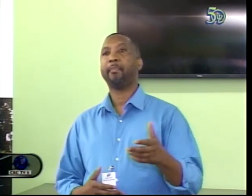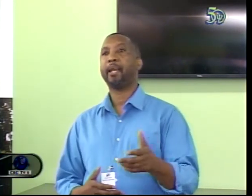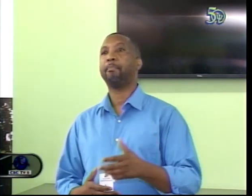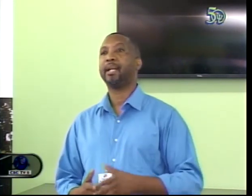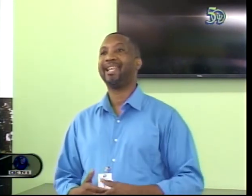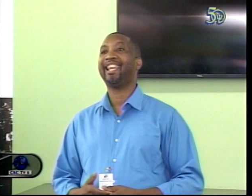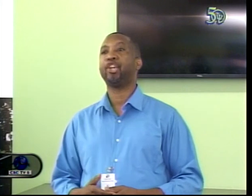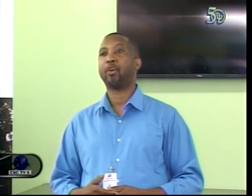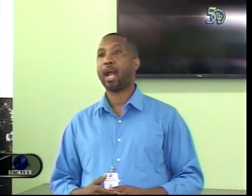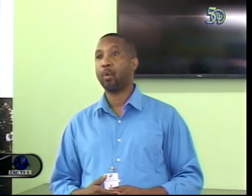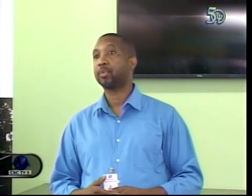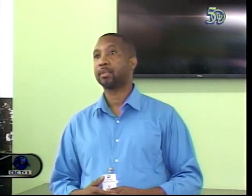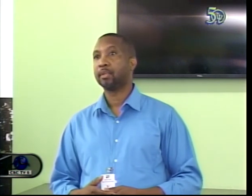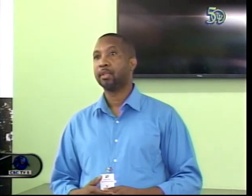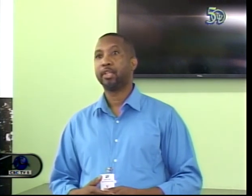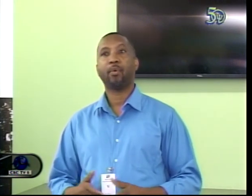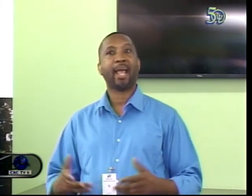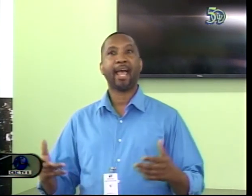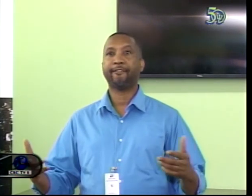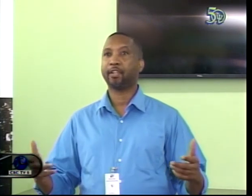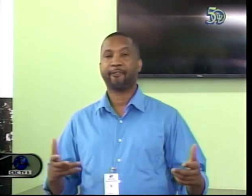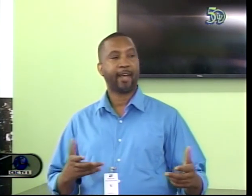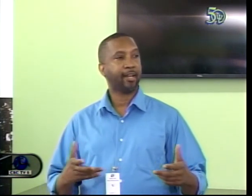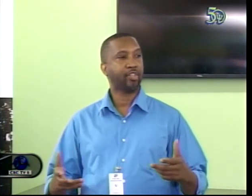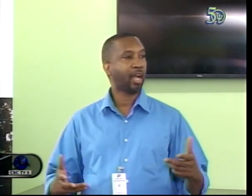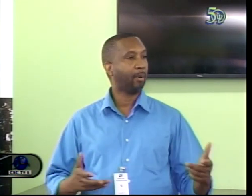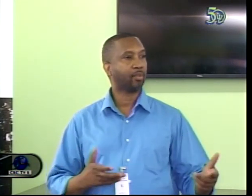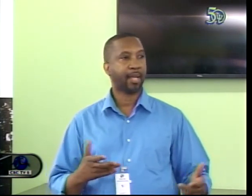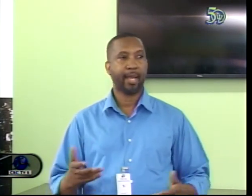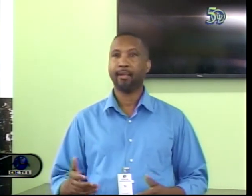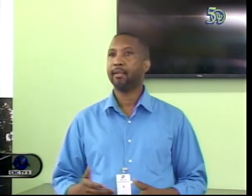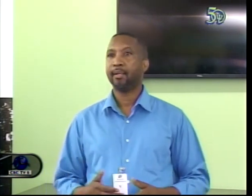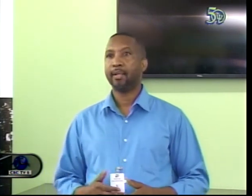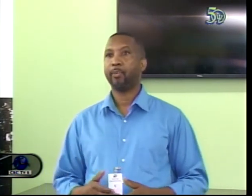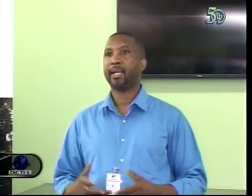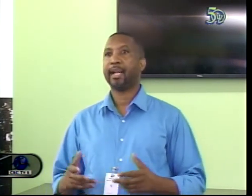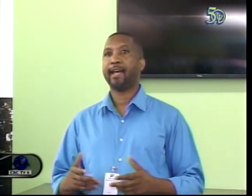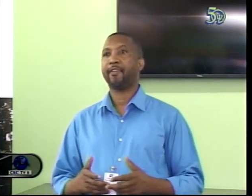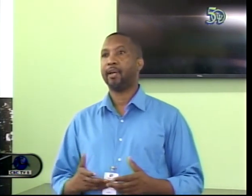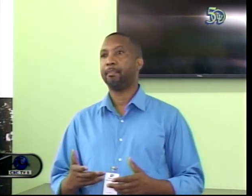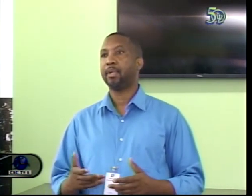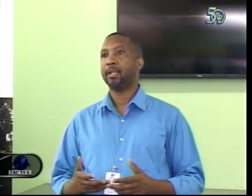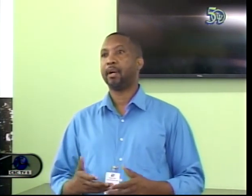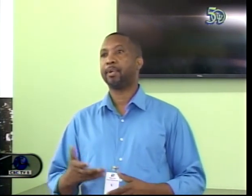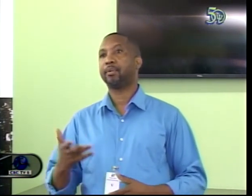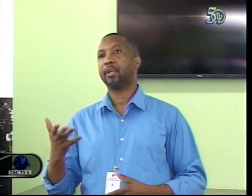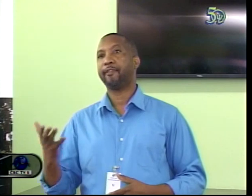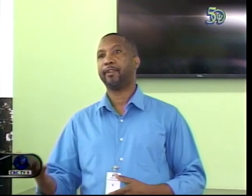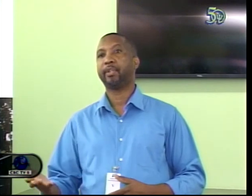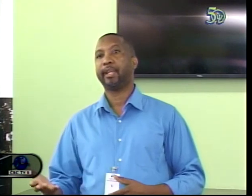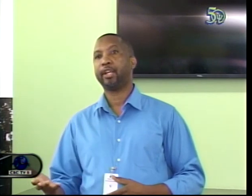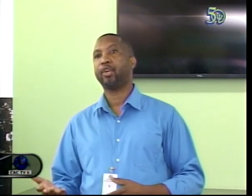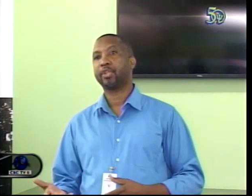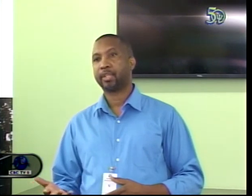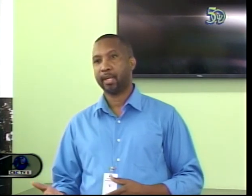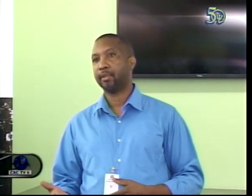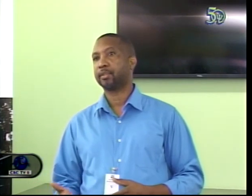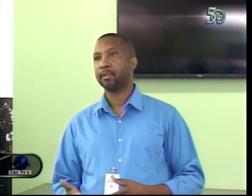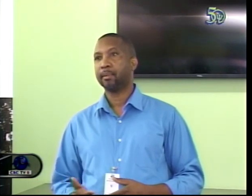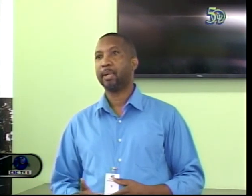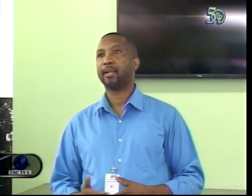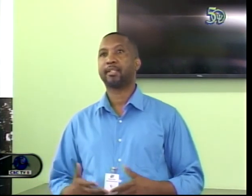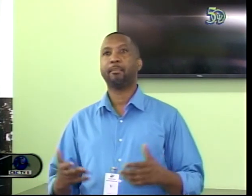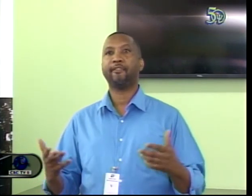how to make money in your house. You don't have to find a job outside. That we can have the opportunity for you to take your